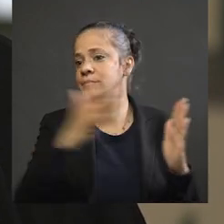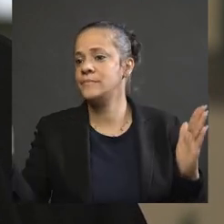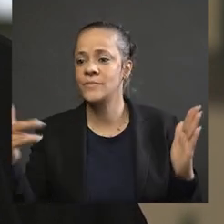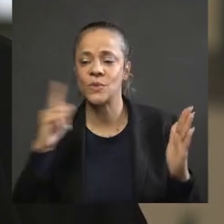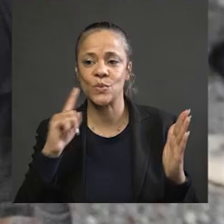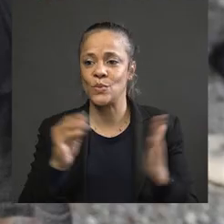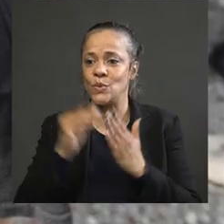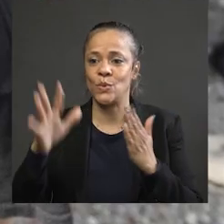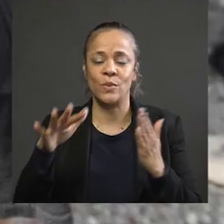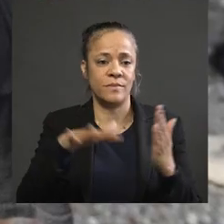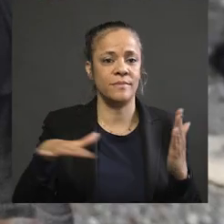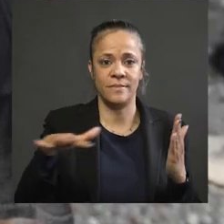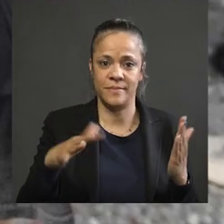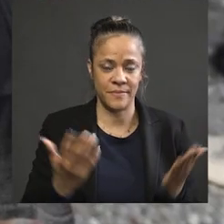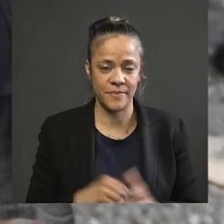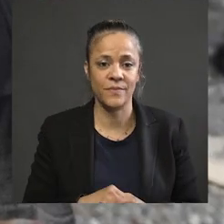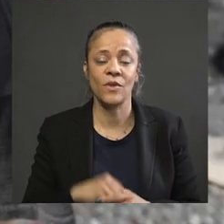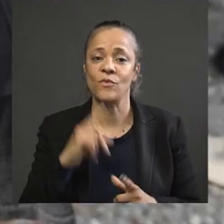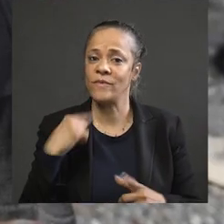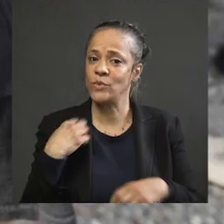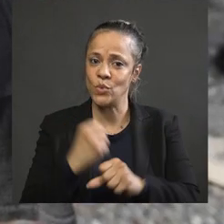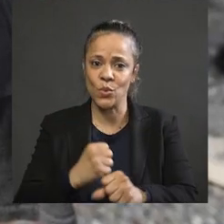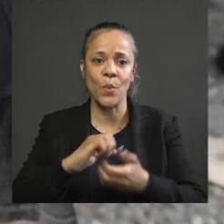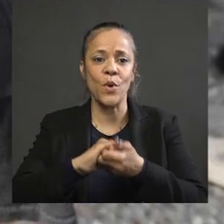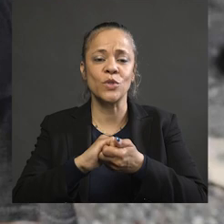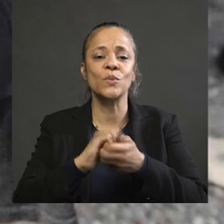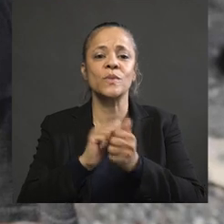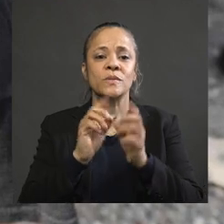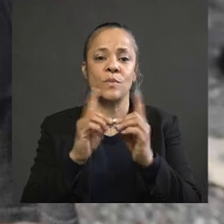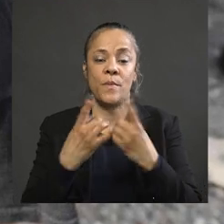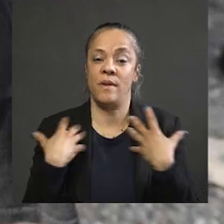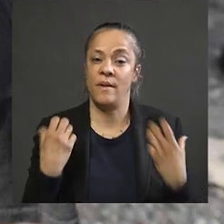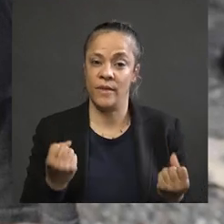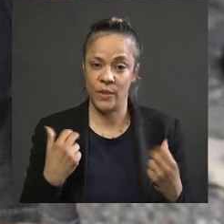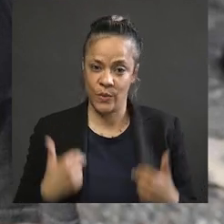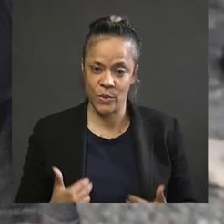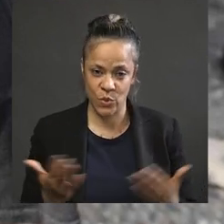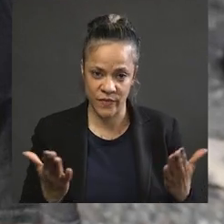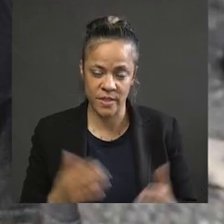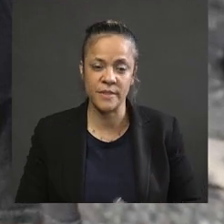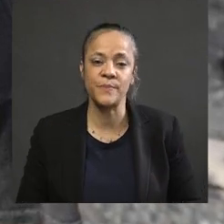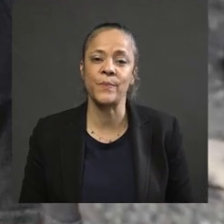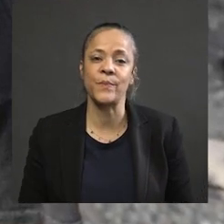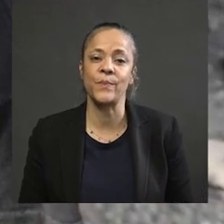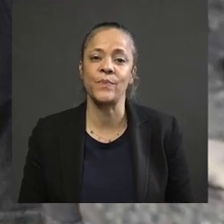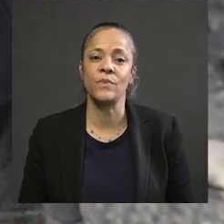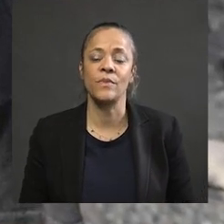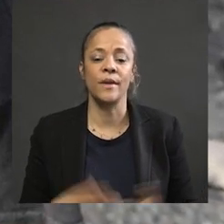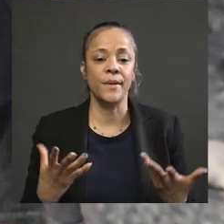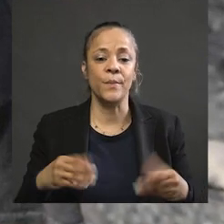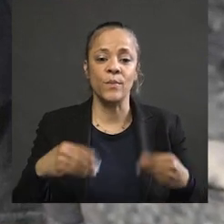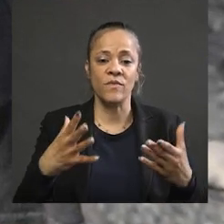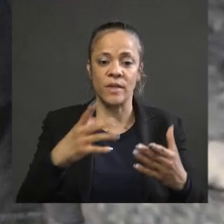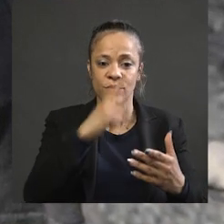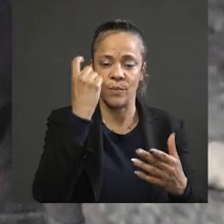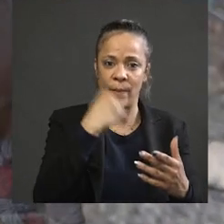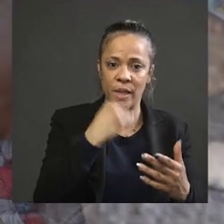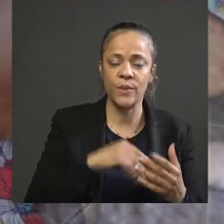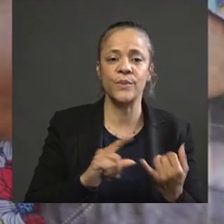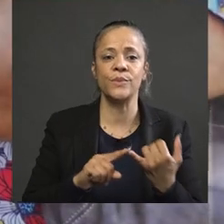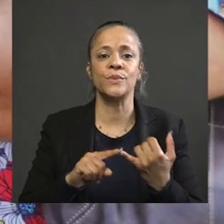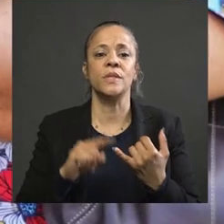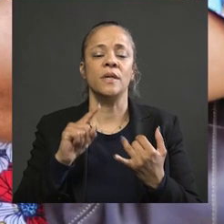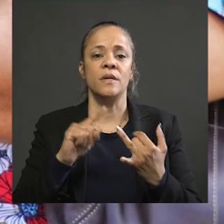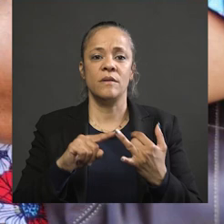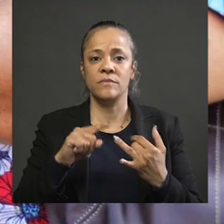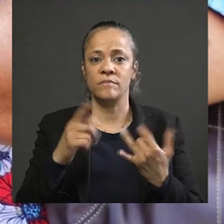across our sites, and we have a really strong partnership with the Department of Health and Human Services, from providing summer meals